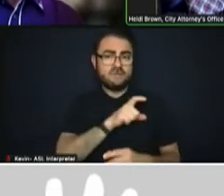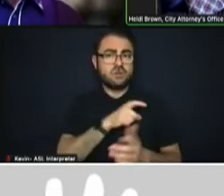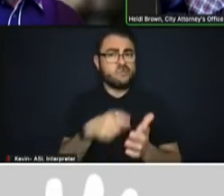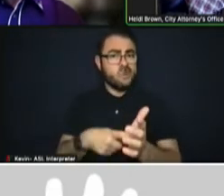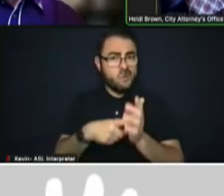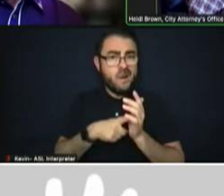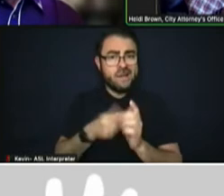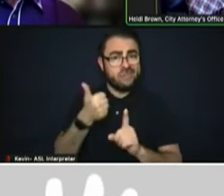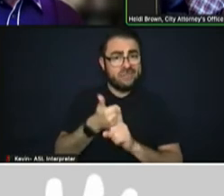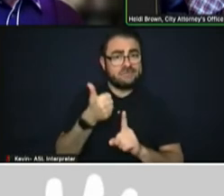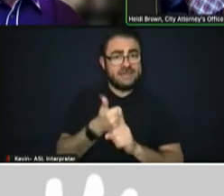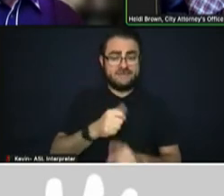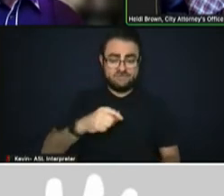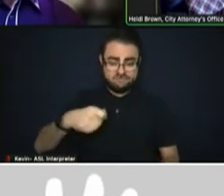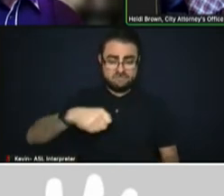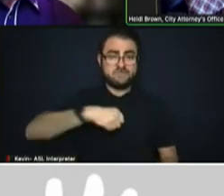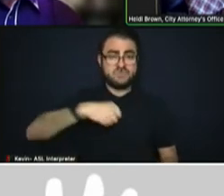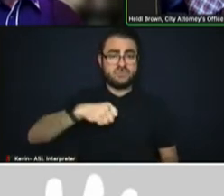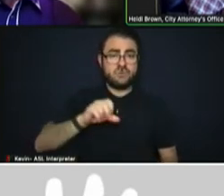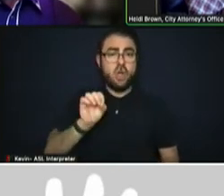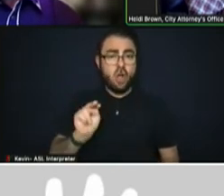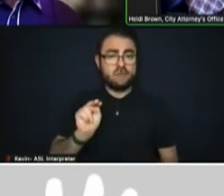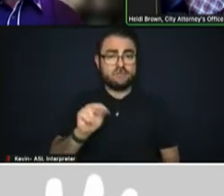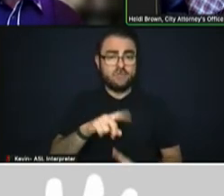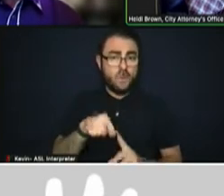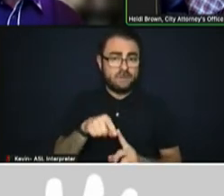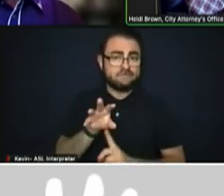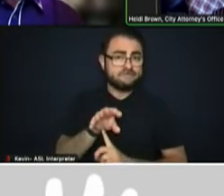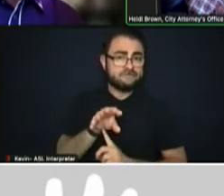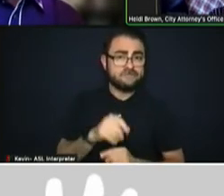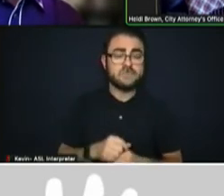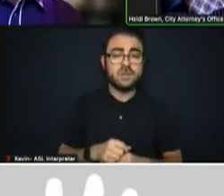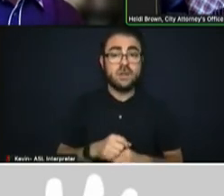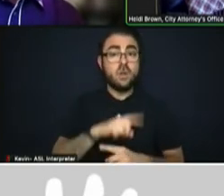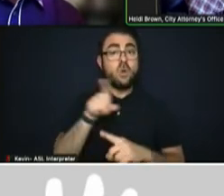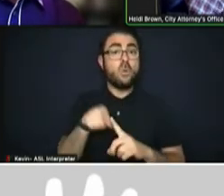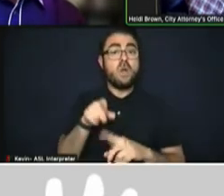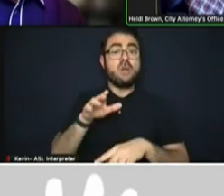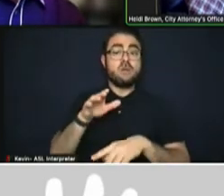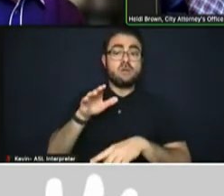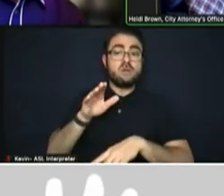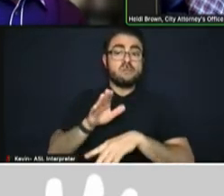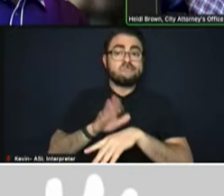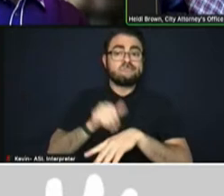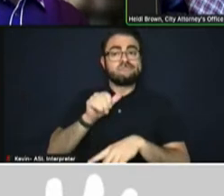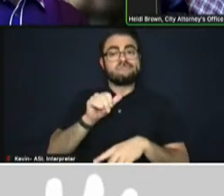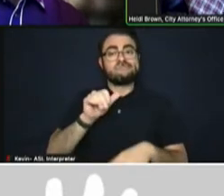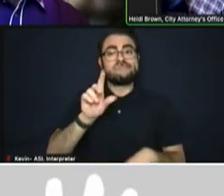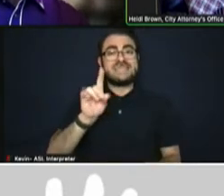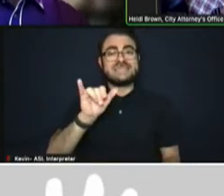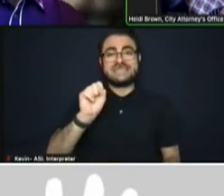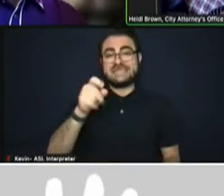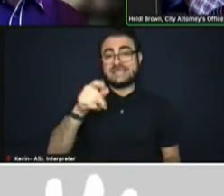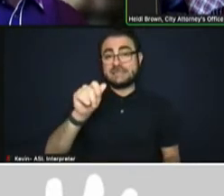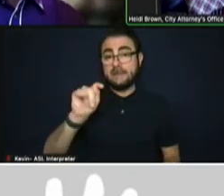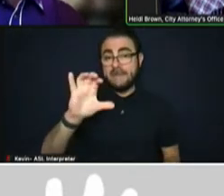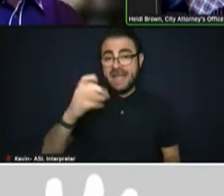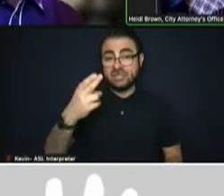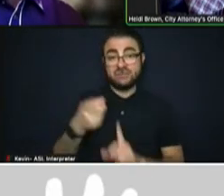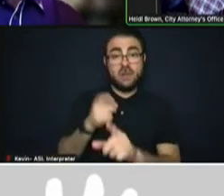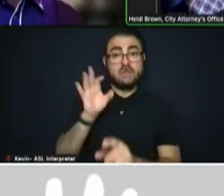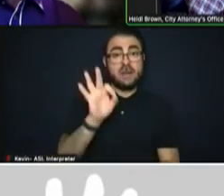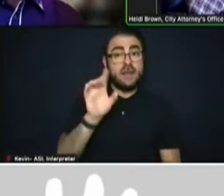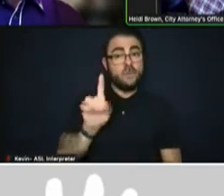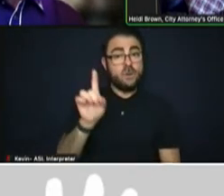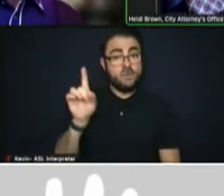first we said when they are dispatched on a call. So as soon as they get the dispatch from our 911 dispatchers, they